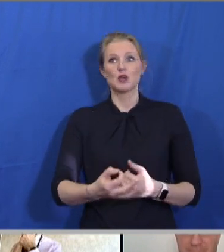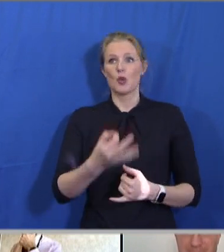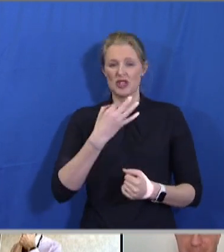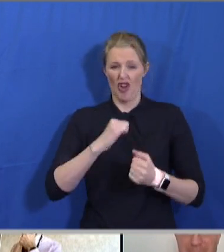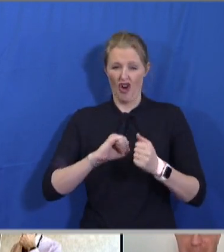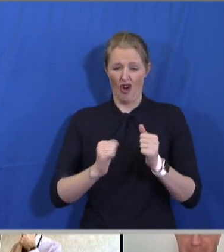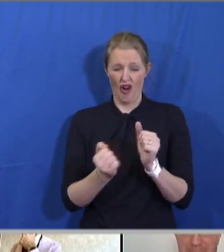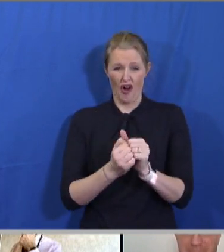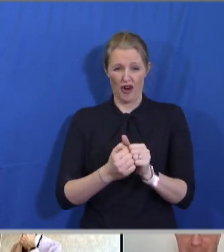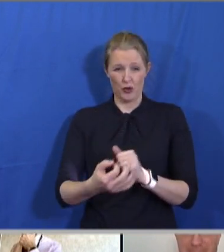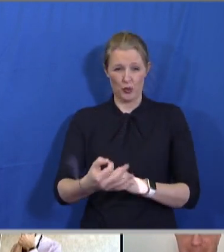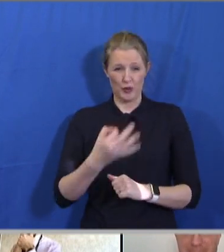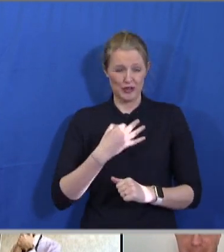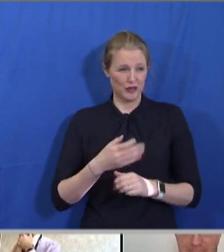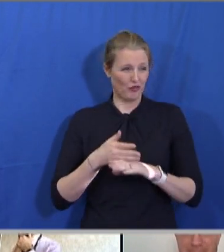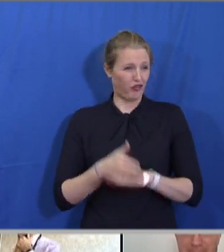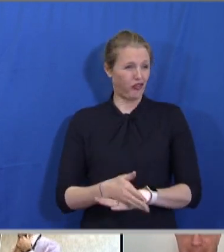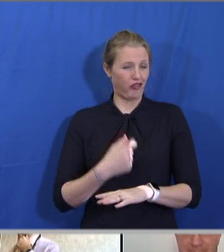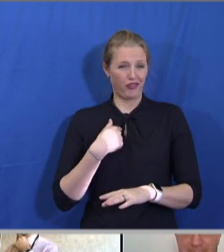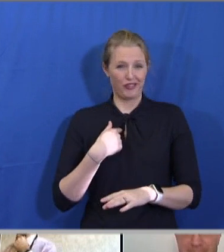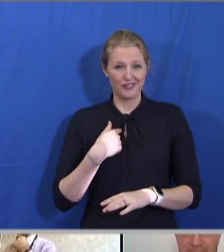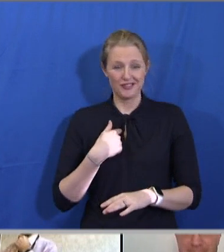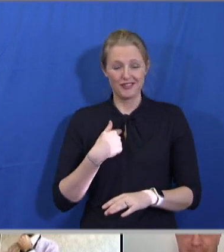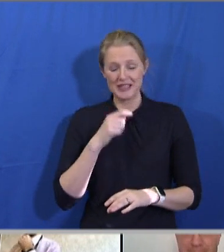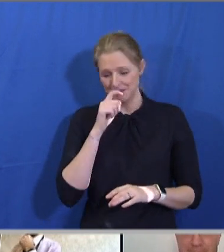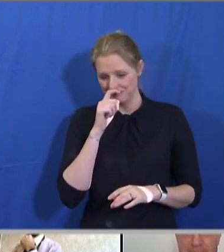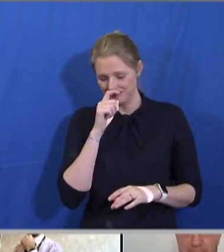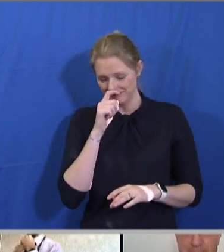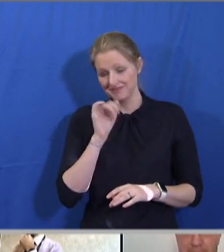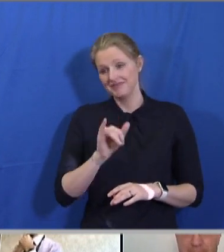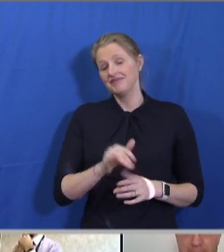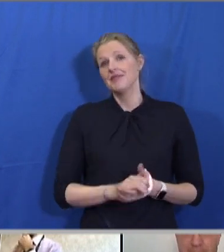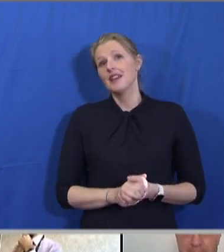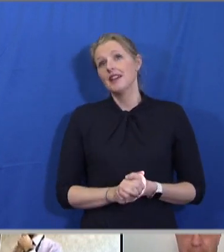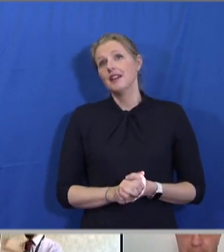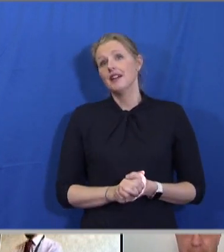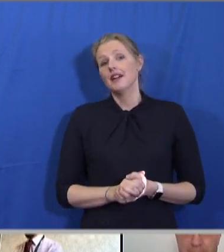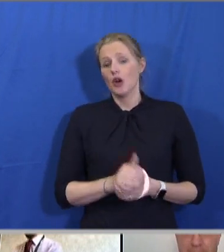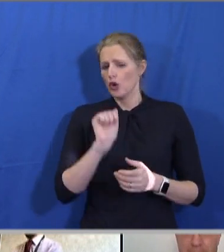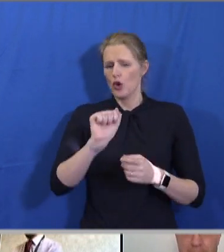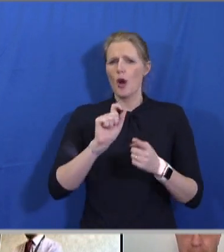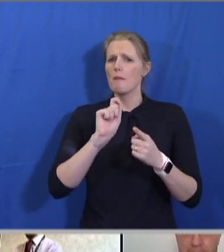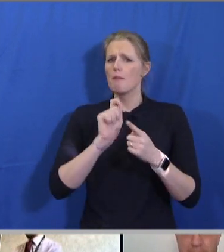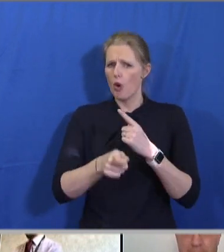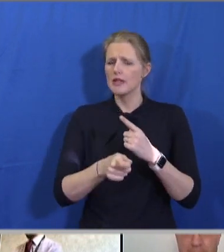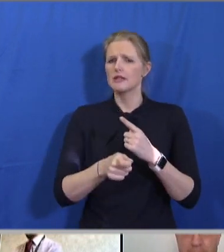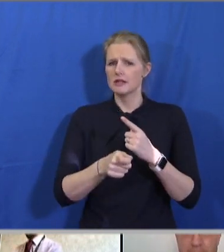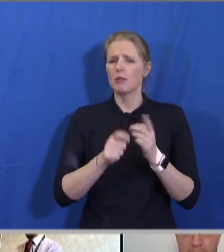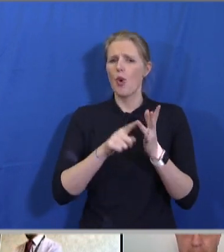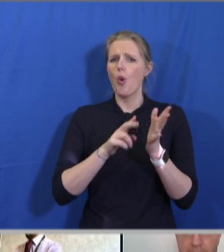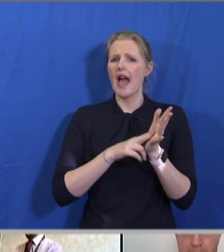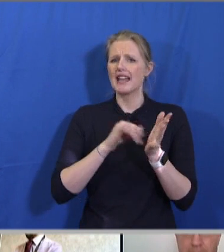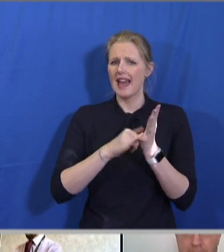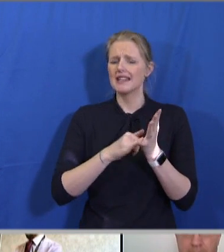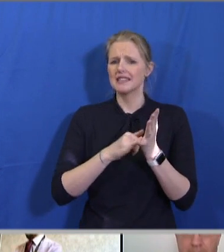Look, in regards to, and I suppose, no, the point you make in regards to ONS, Northern Ireland